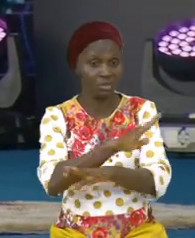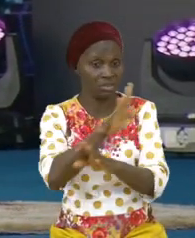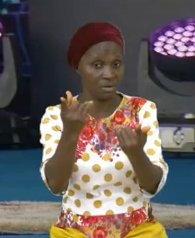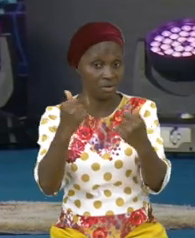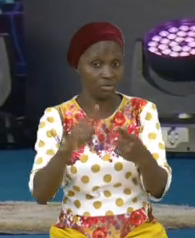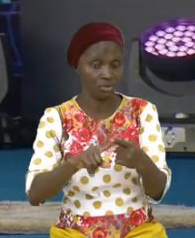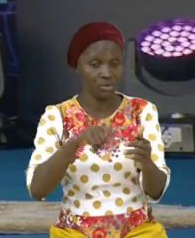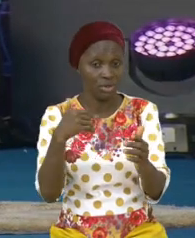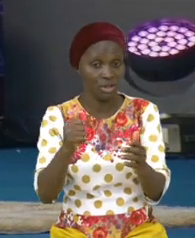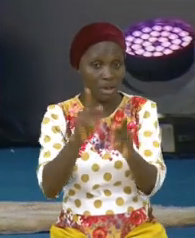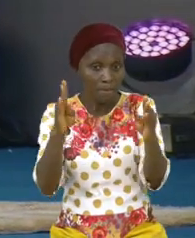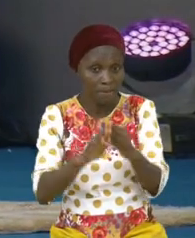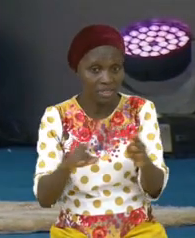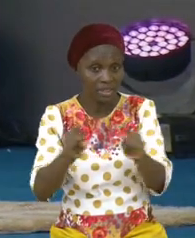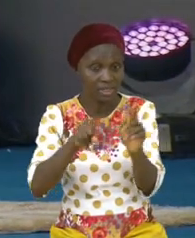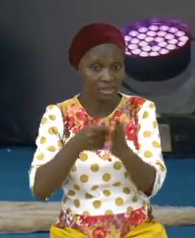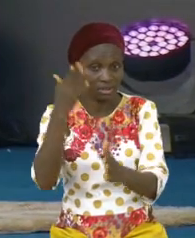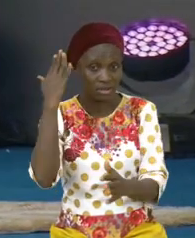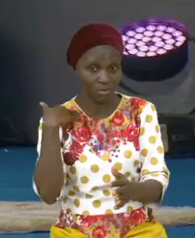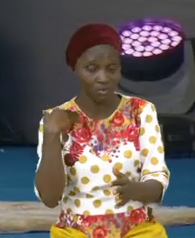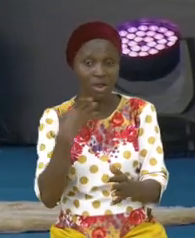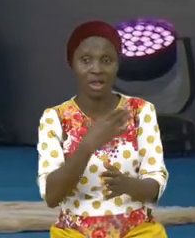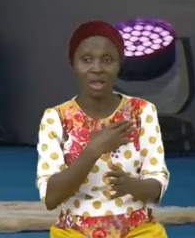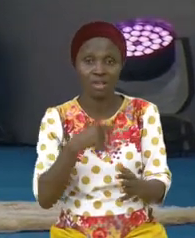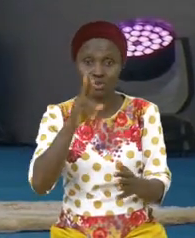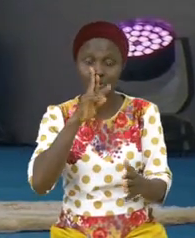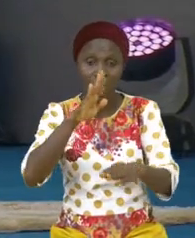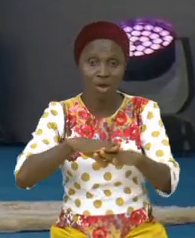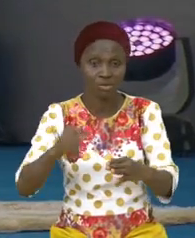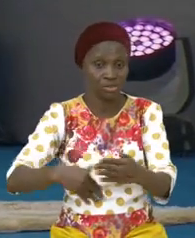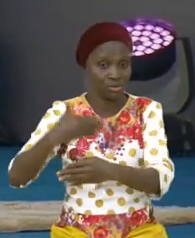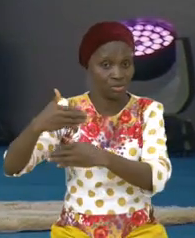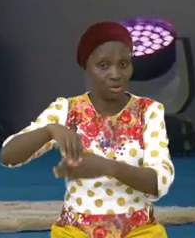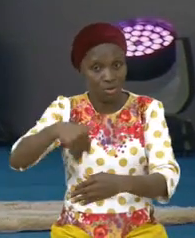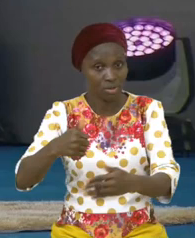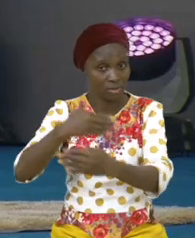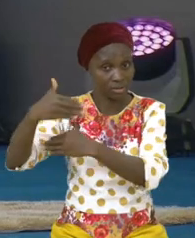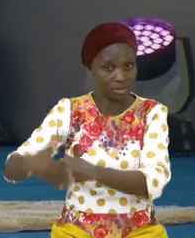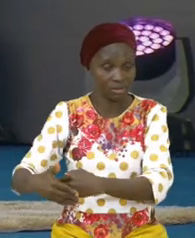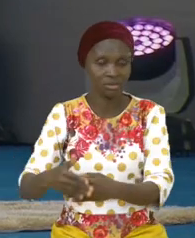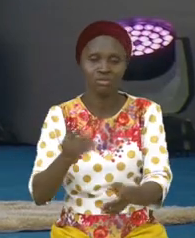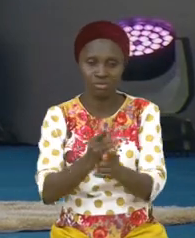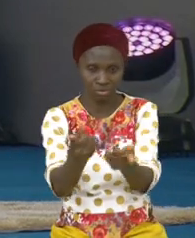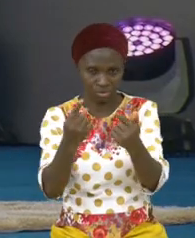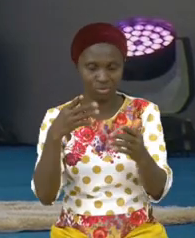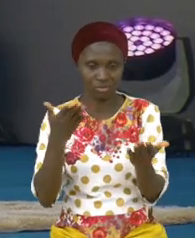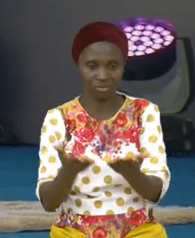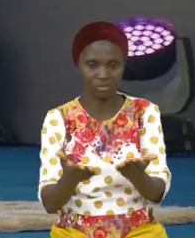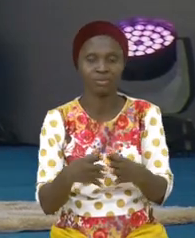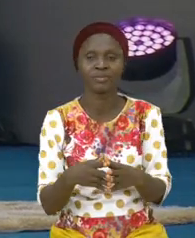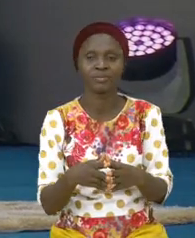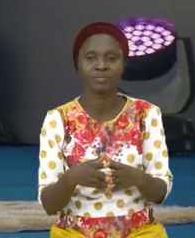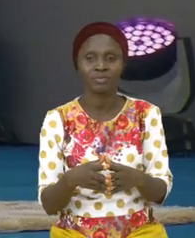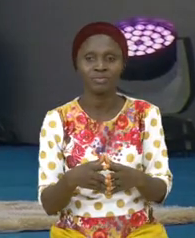you said, I'm on the other side. Don't worry, just come in. Remedial teaching from